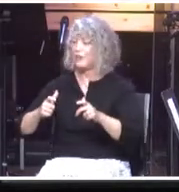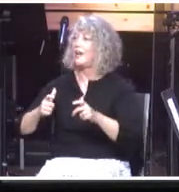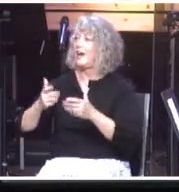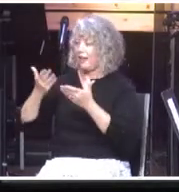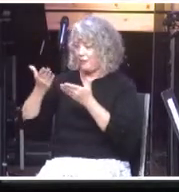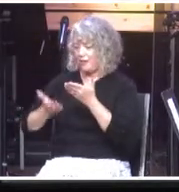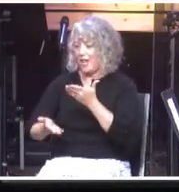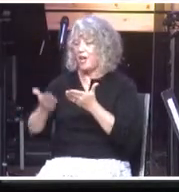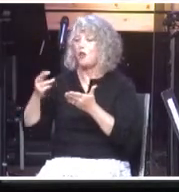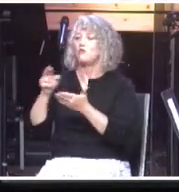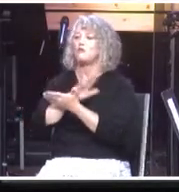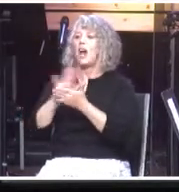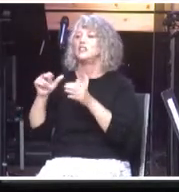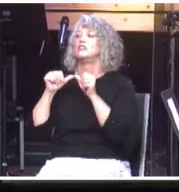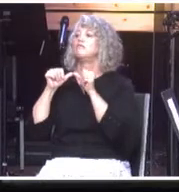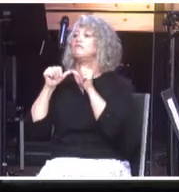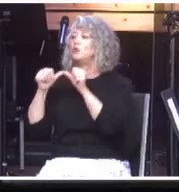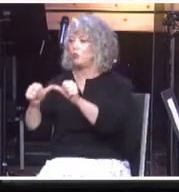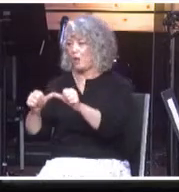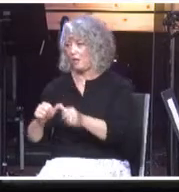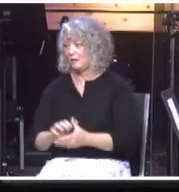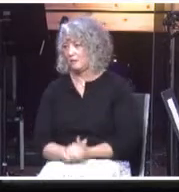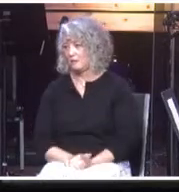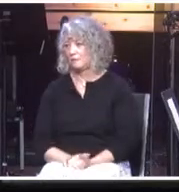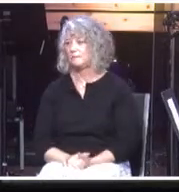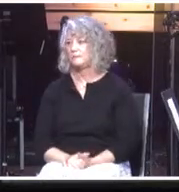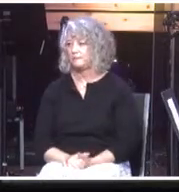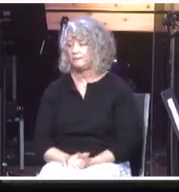righteousness dwells.